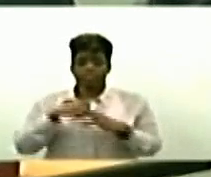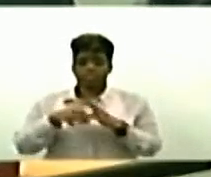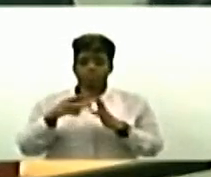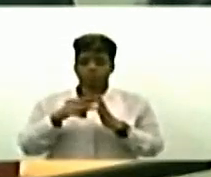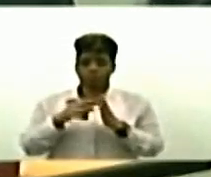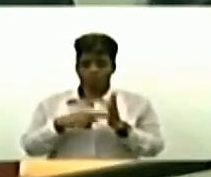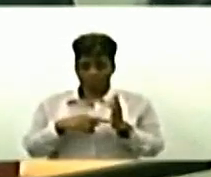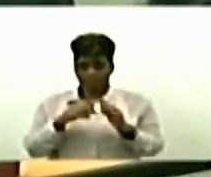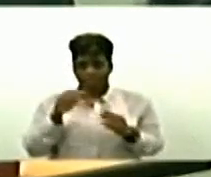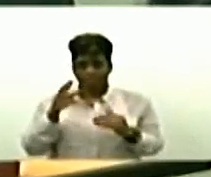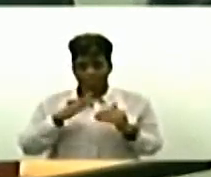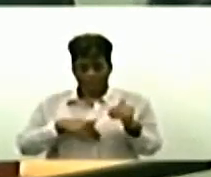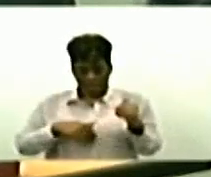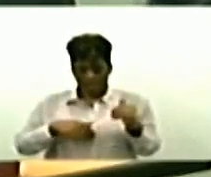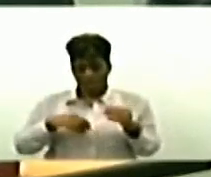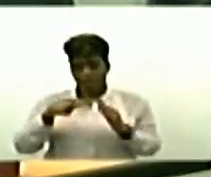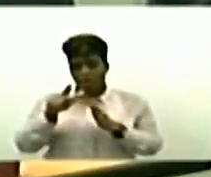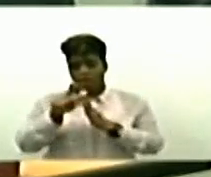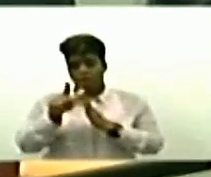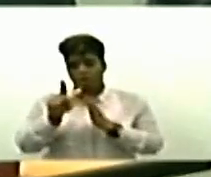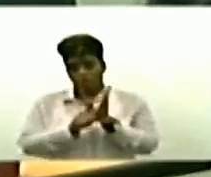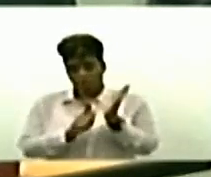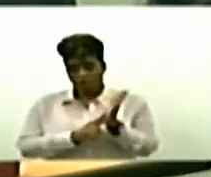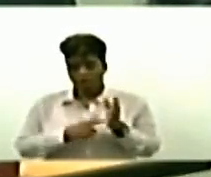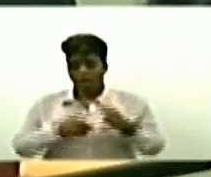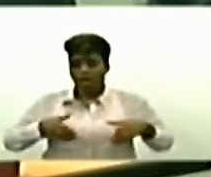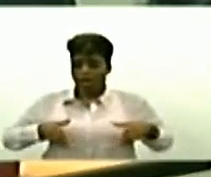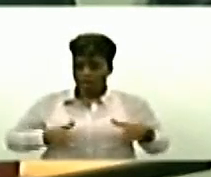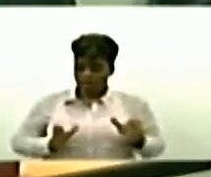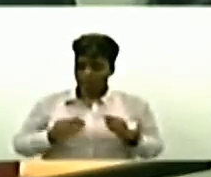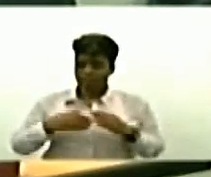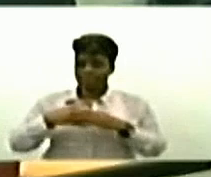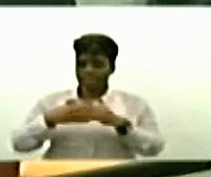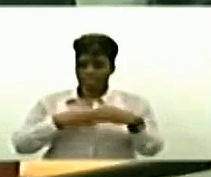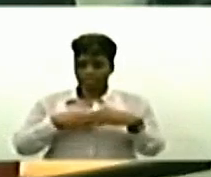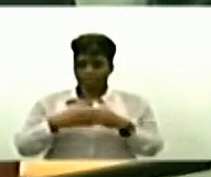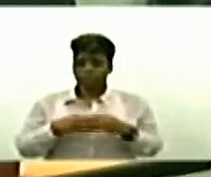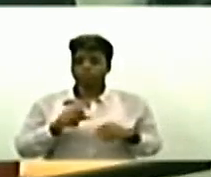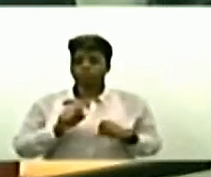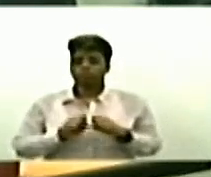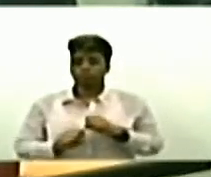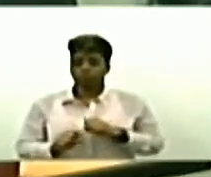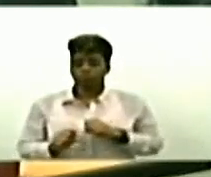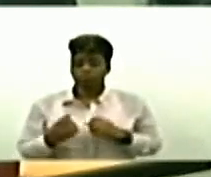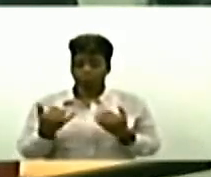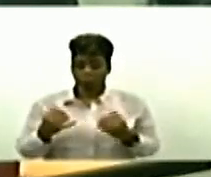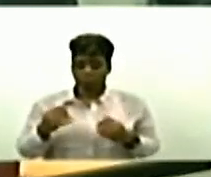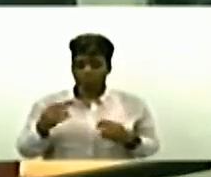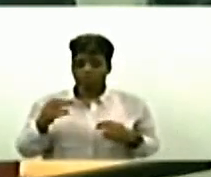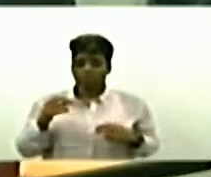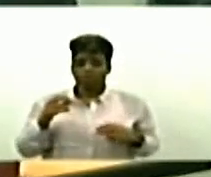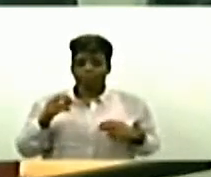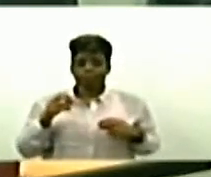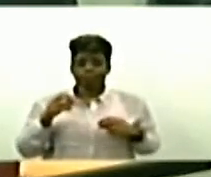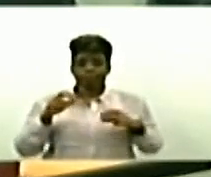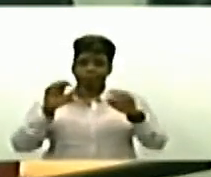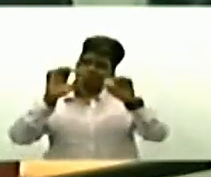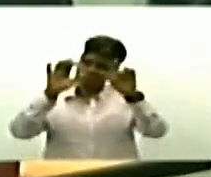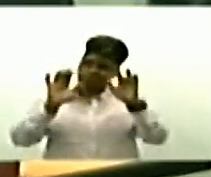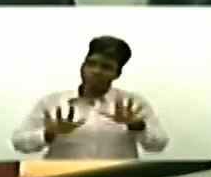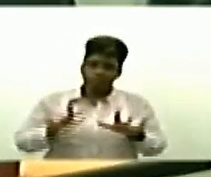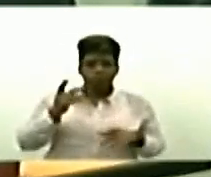than law allows for flexibility. So as we experiment and we figure out